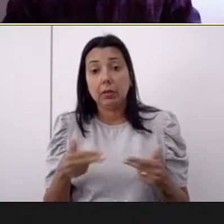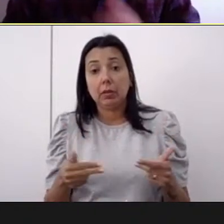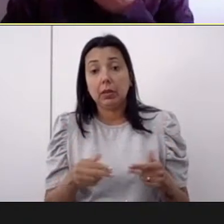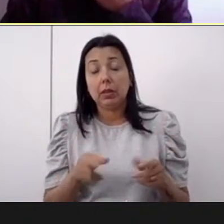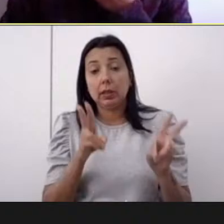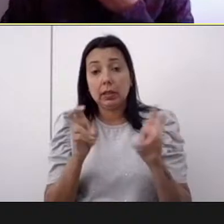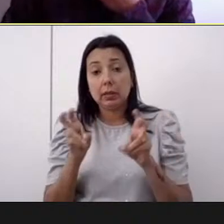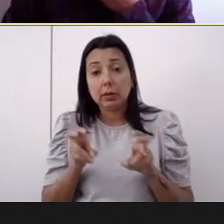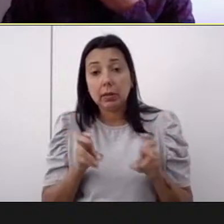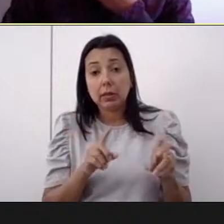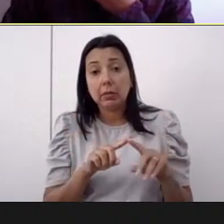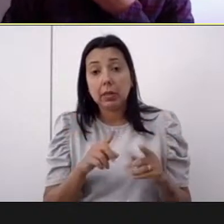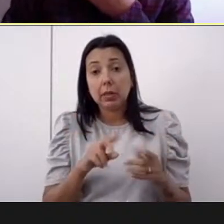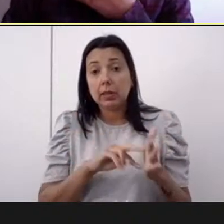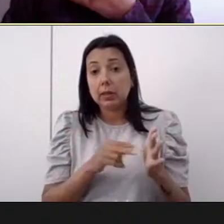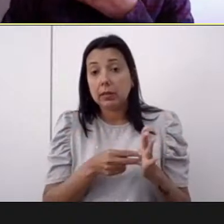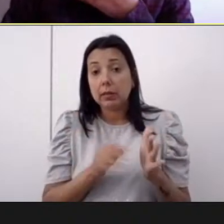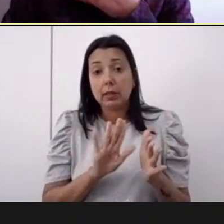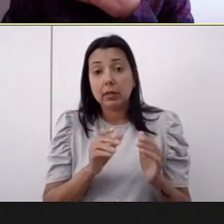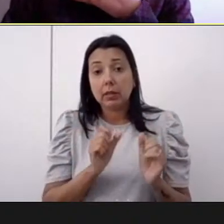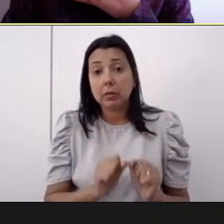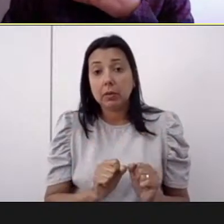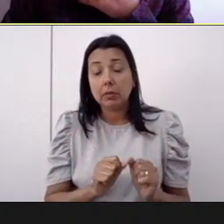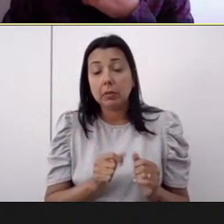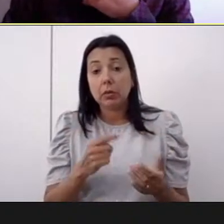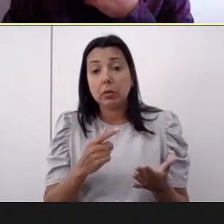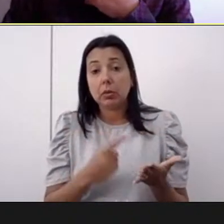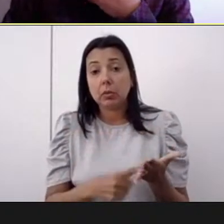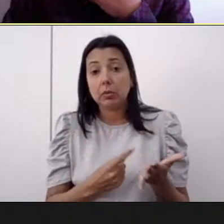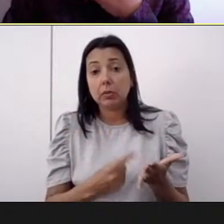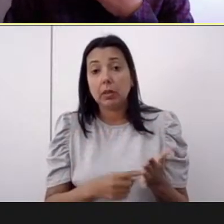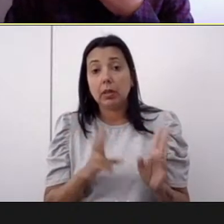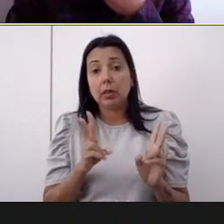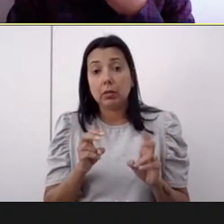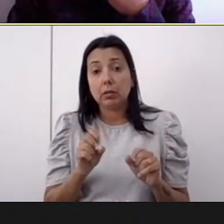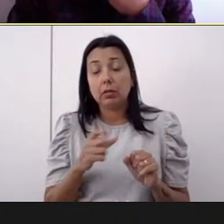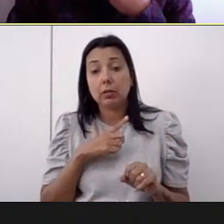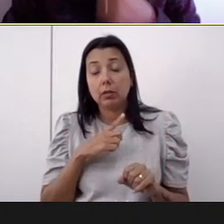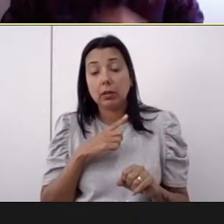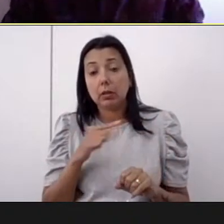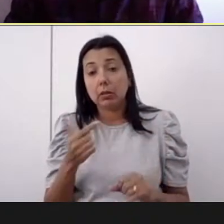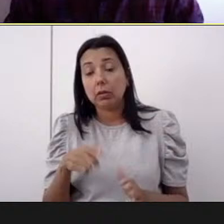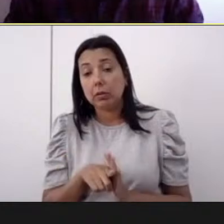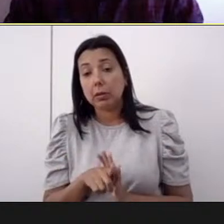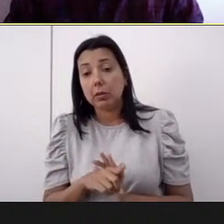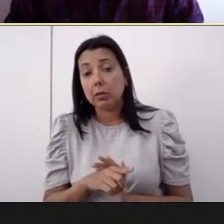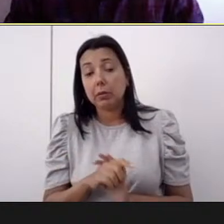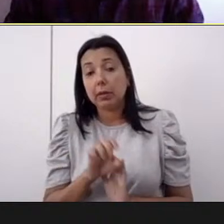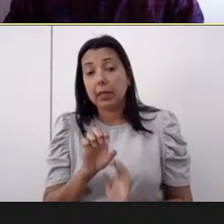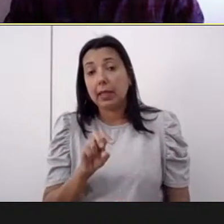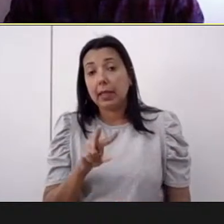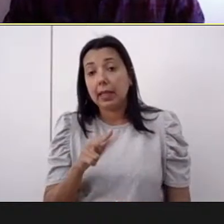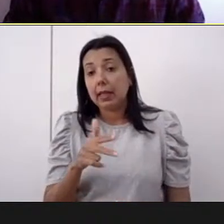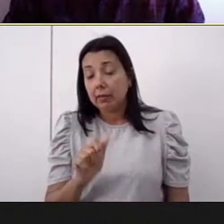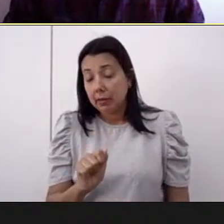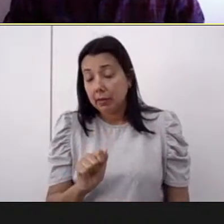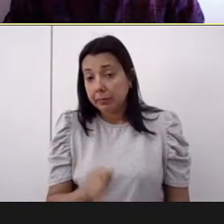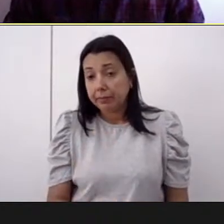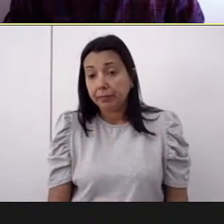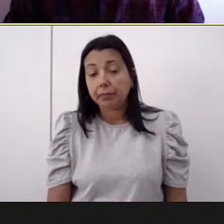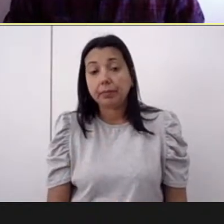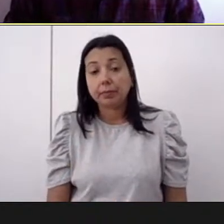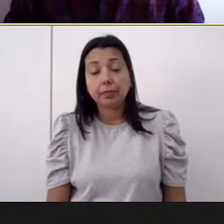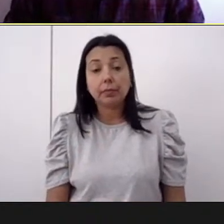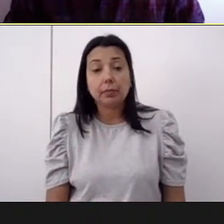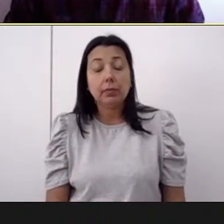approaches and so on. And I have another question to Ève, which is more about